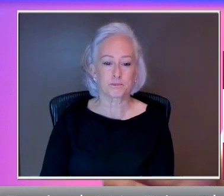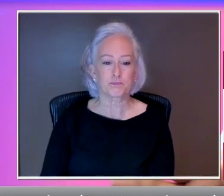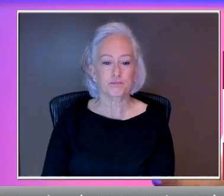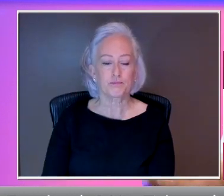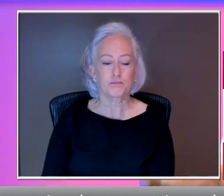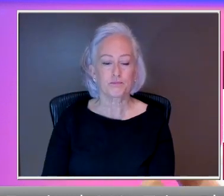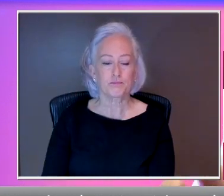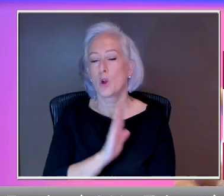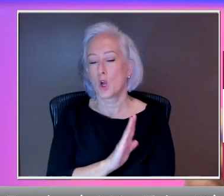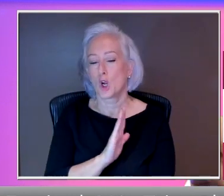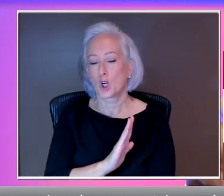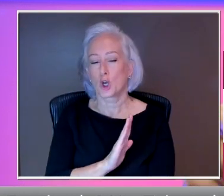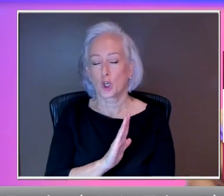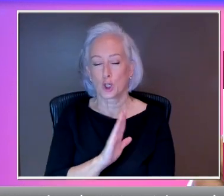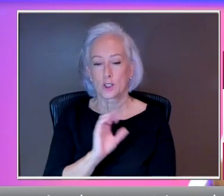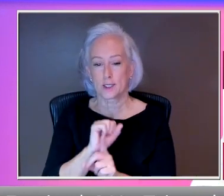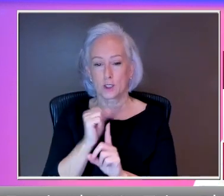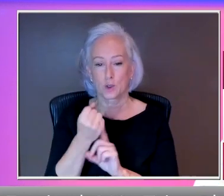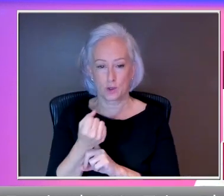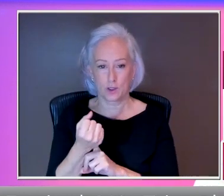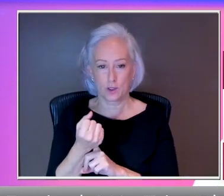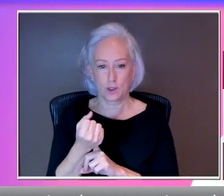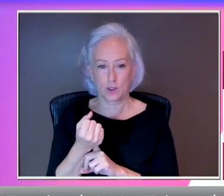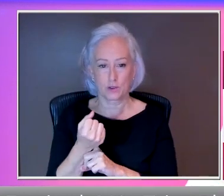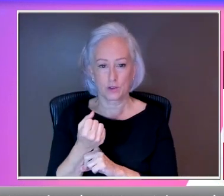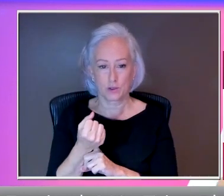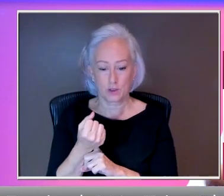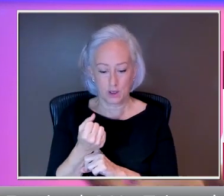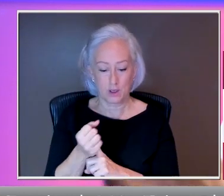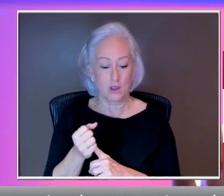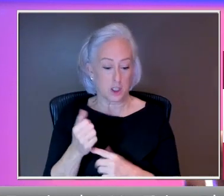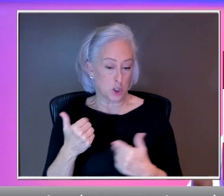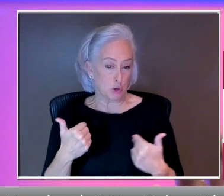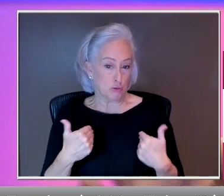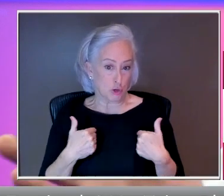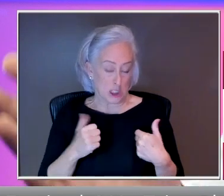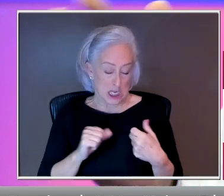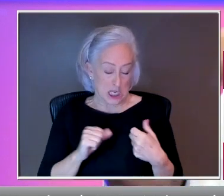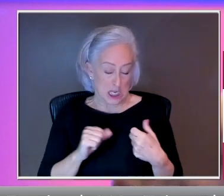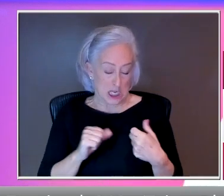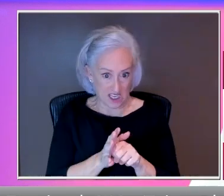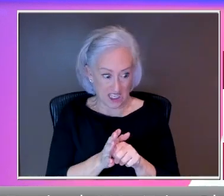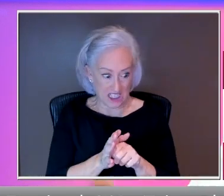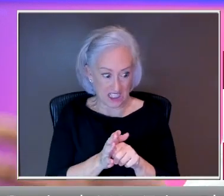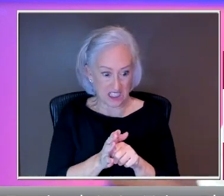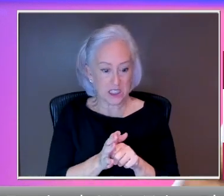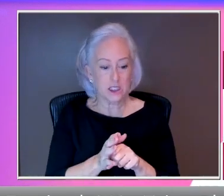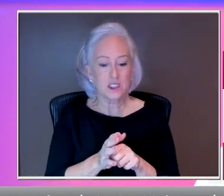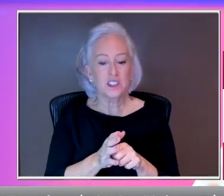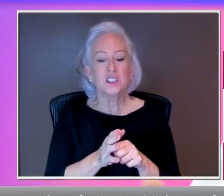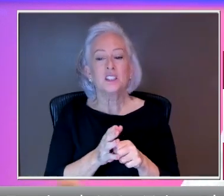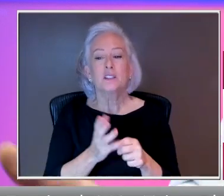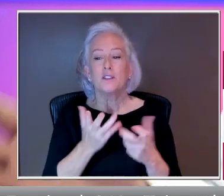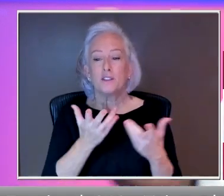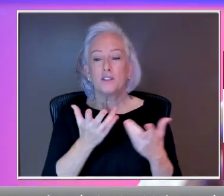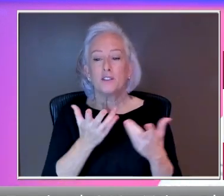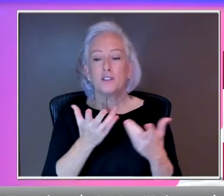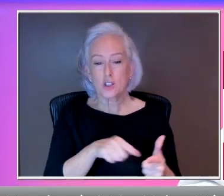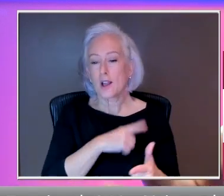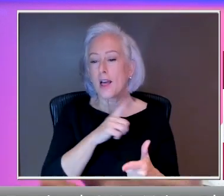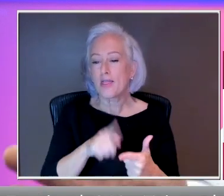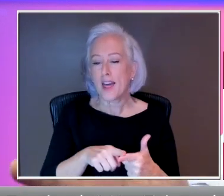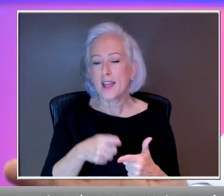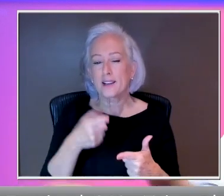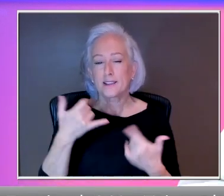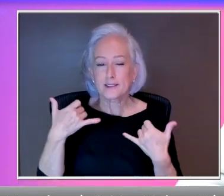situation, she had, first, she did have COVID. She was past COVID, but she was dealing with a lot of the,